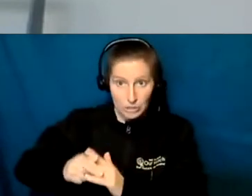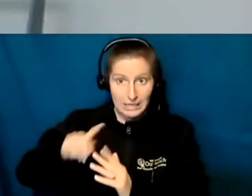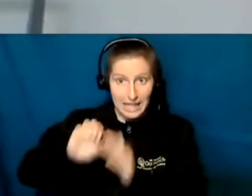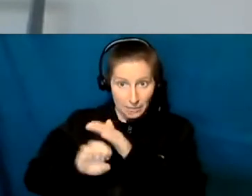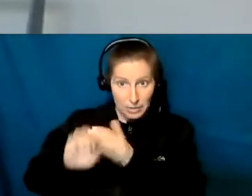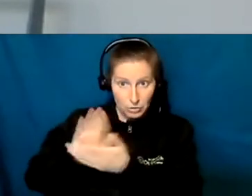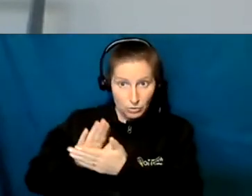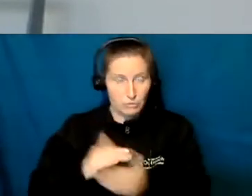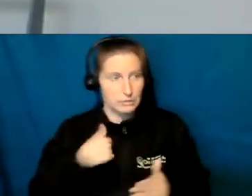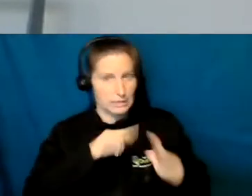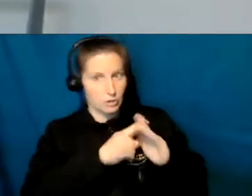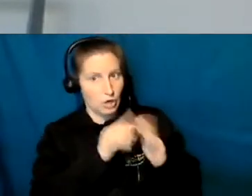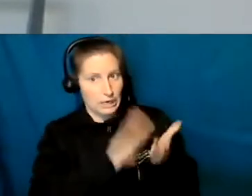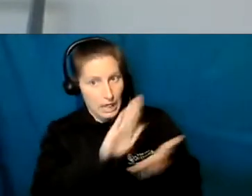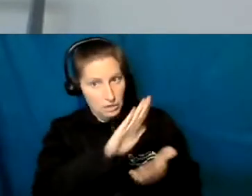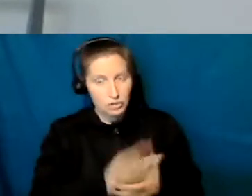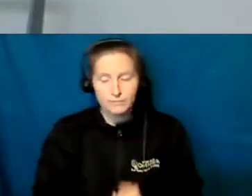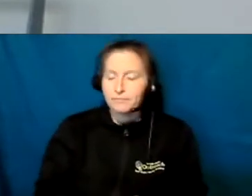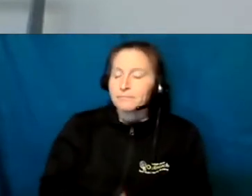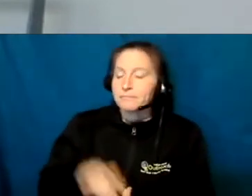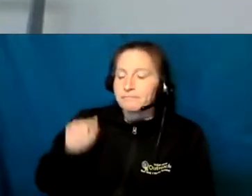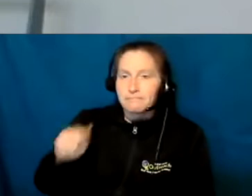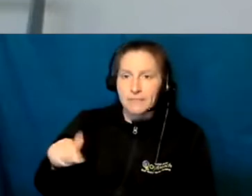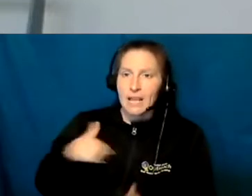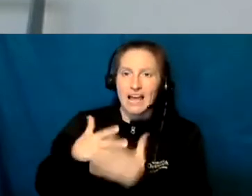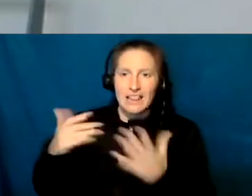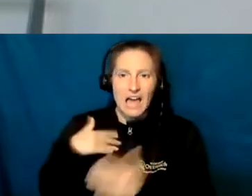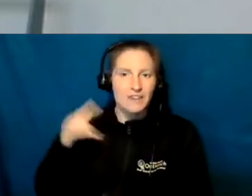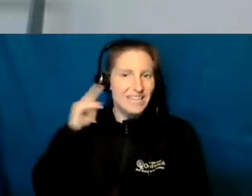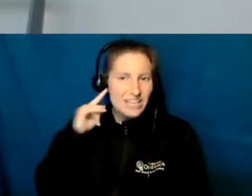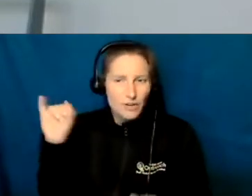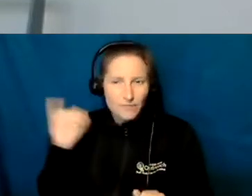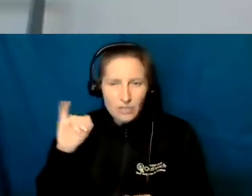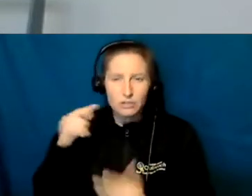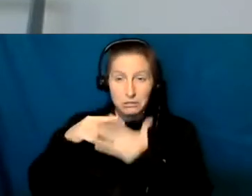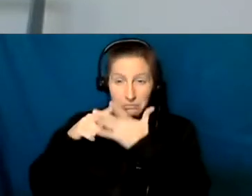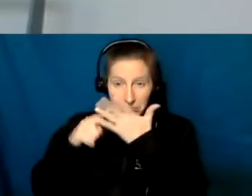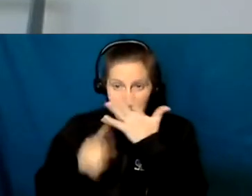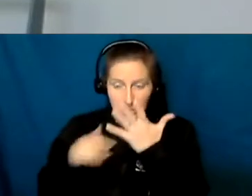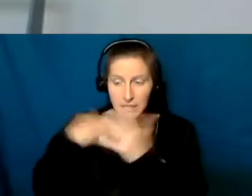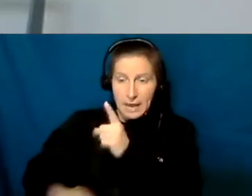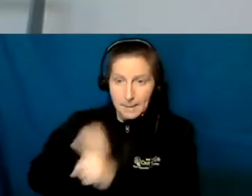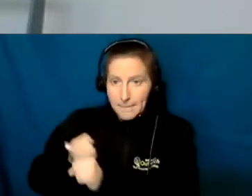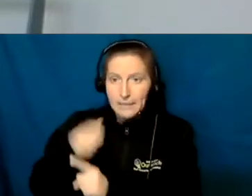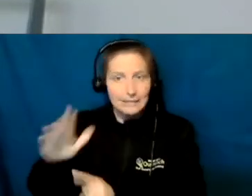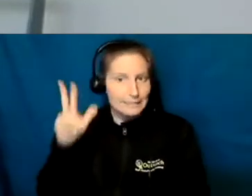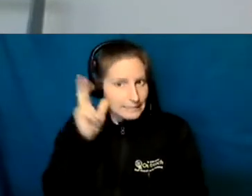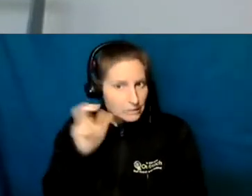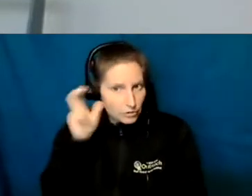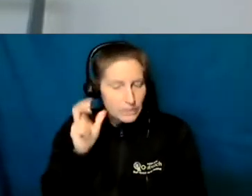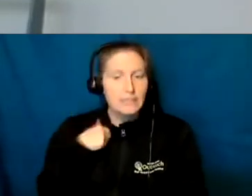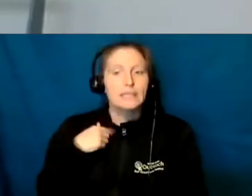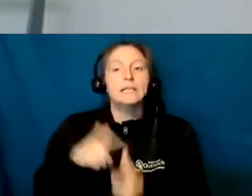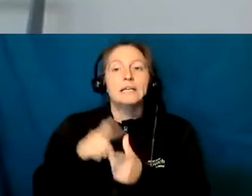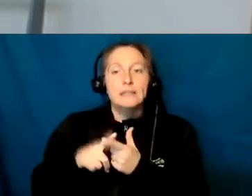he had a lot of issues with ear infections and things like that that were kind of impacting his hearing. And then he had some